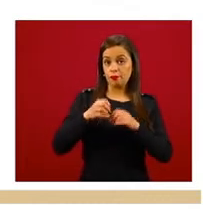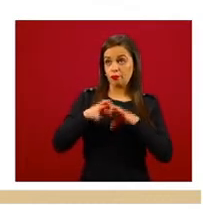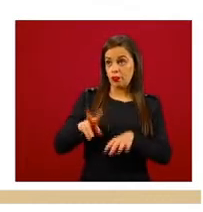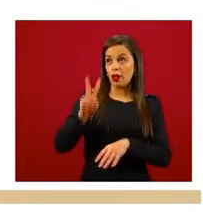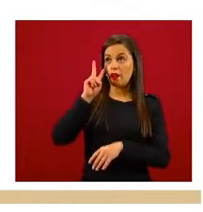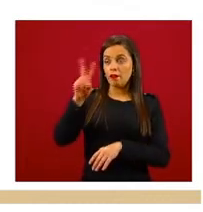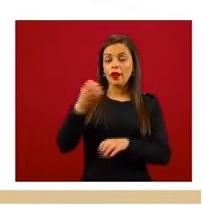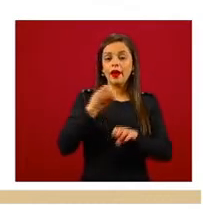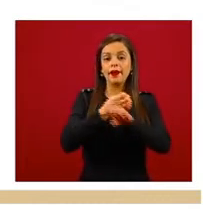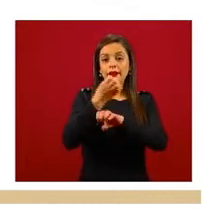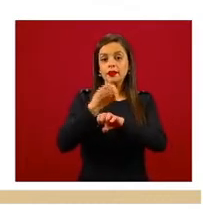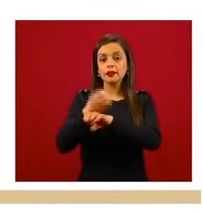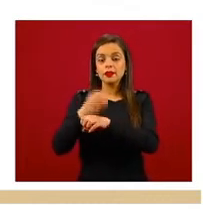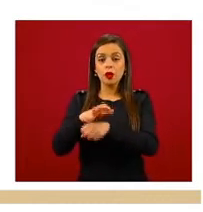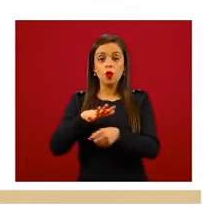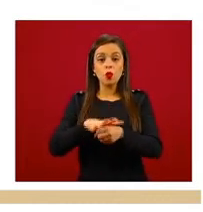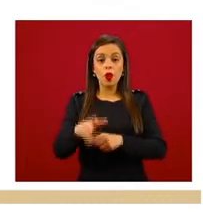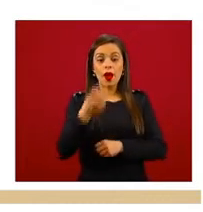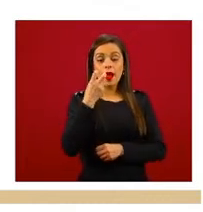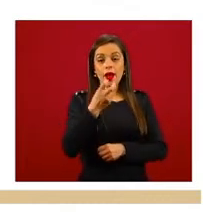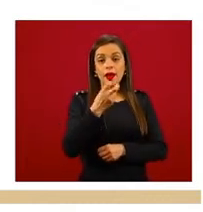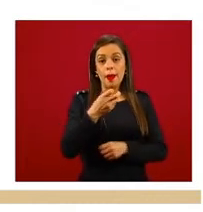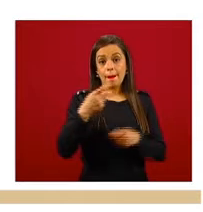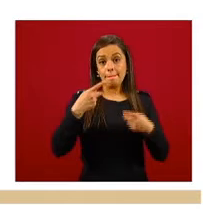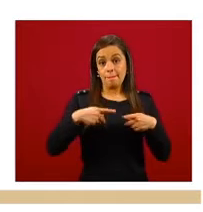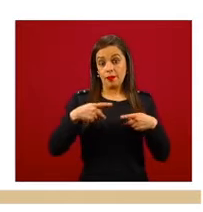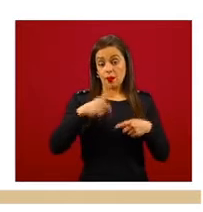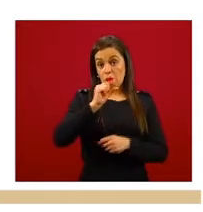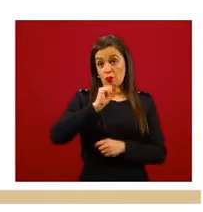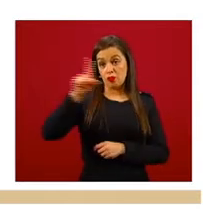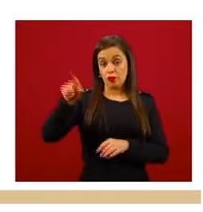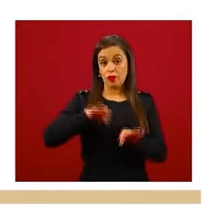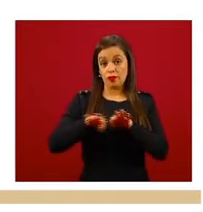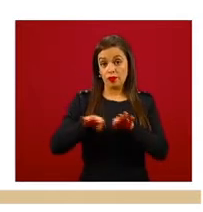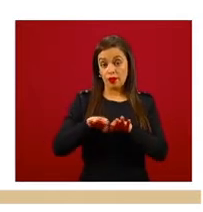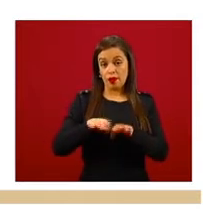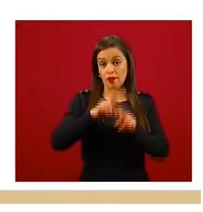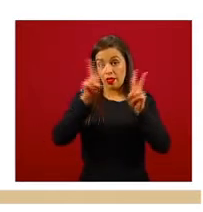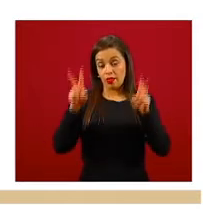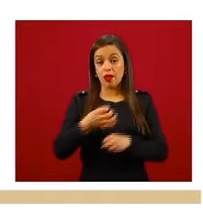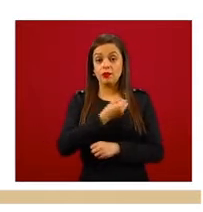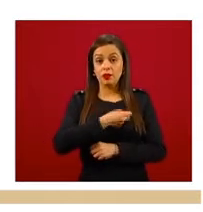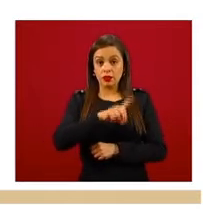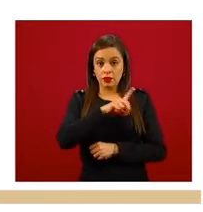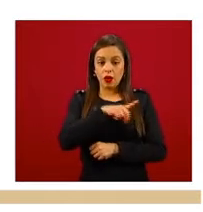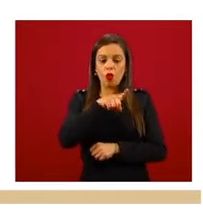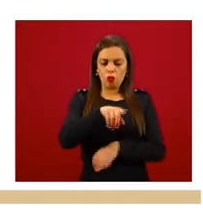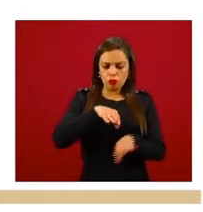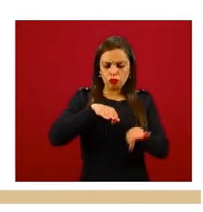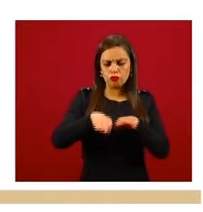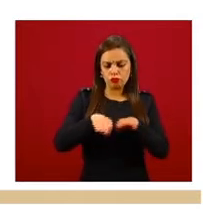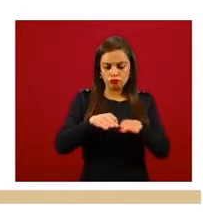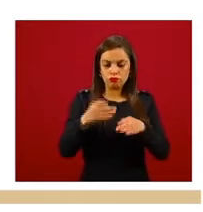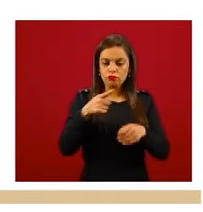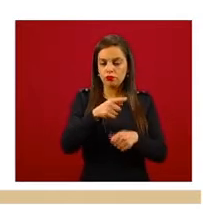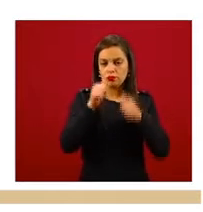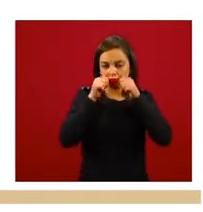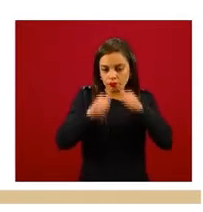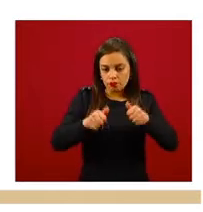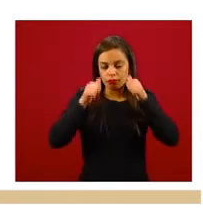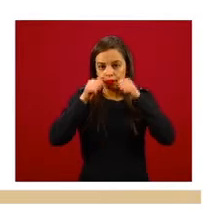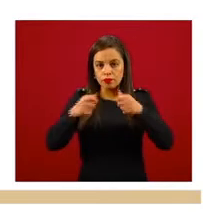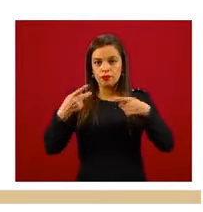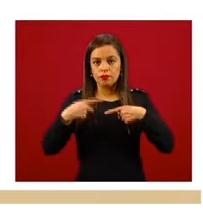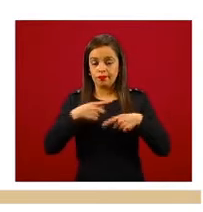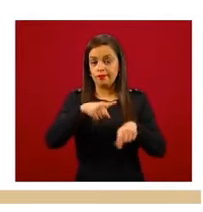is the information by states so that you can identify where they were working at the time of their